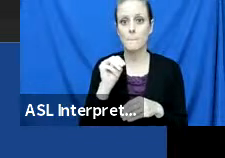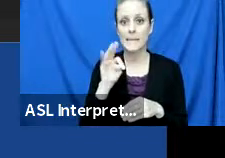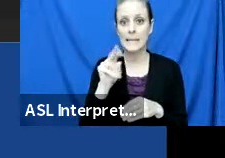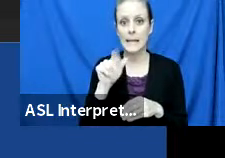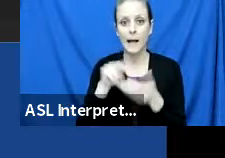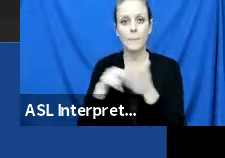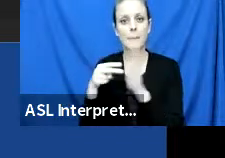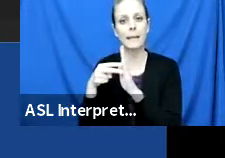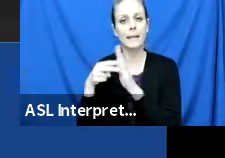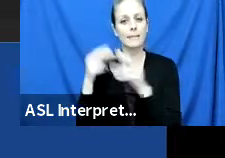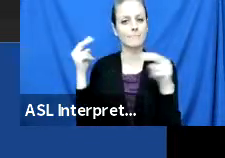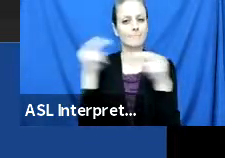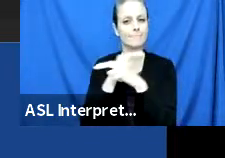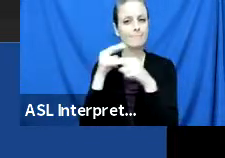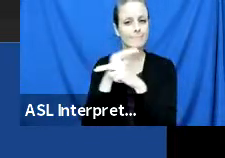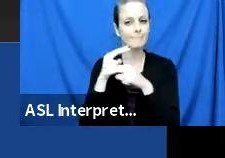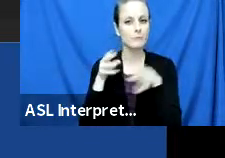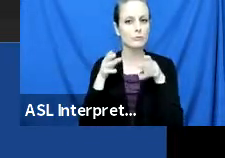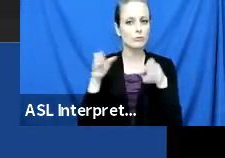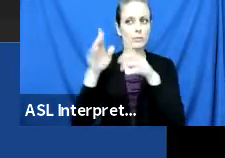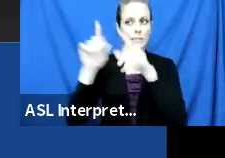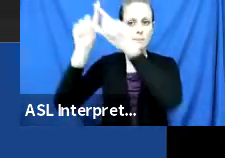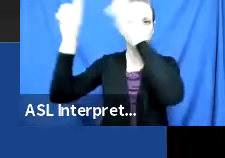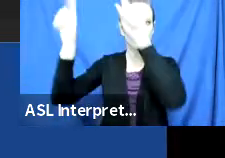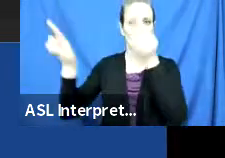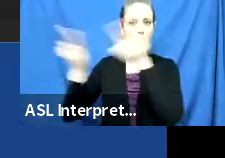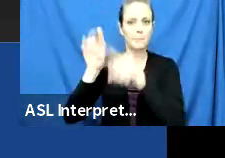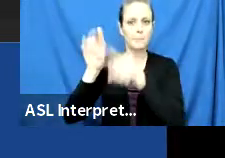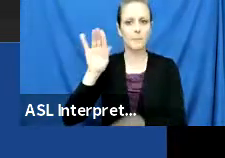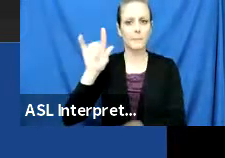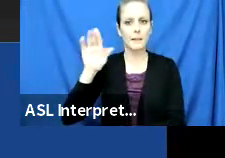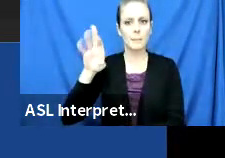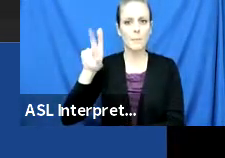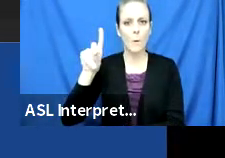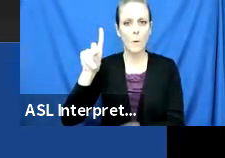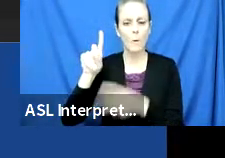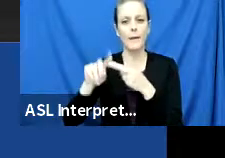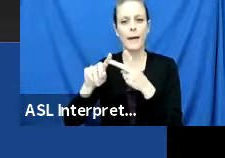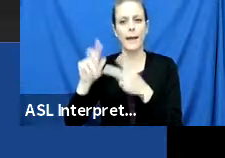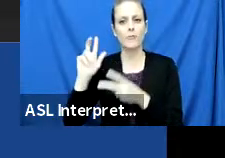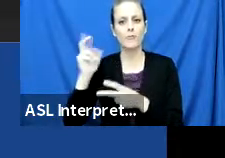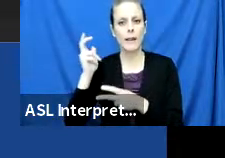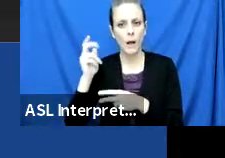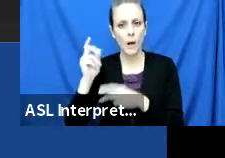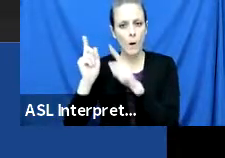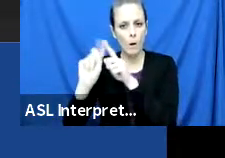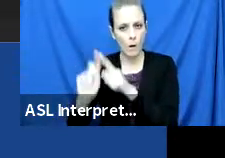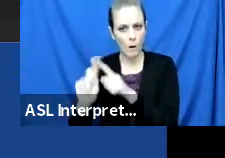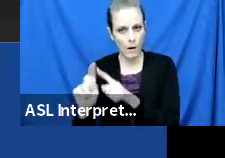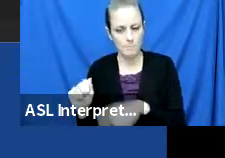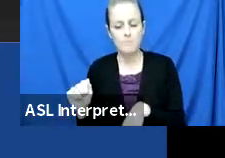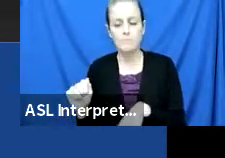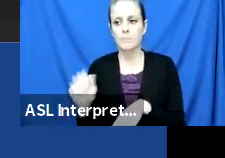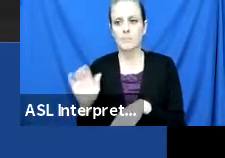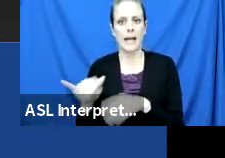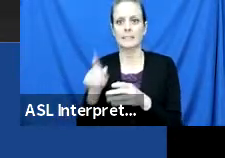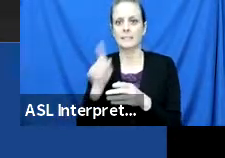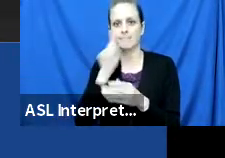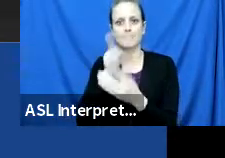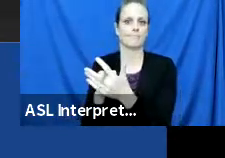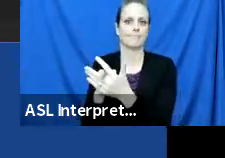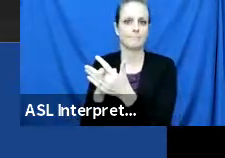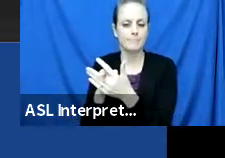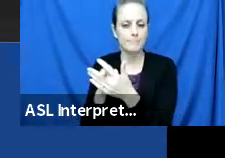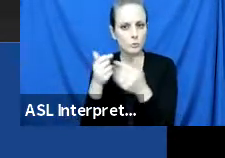again, ongoing refinement is really the key marker of what we're trying to do with this